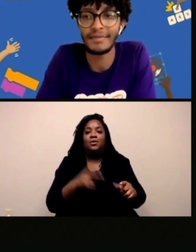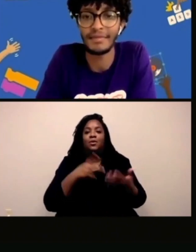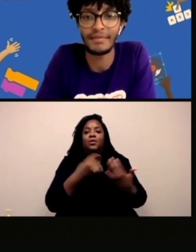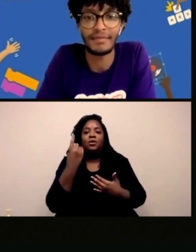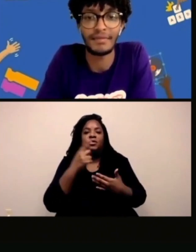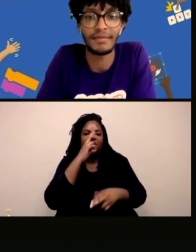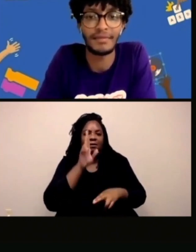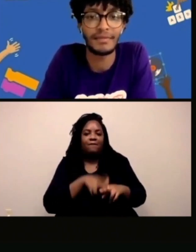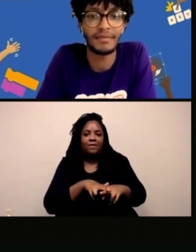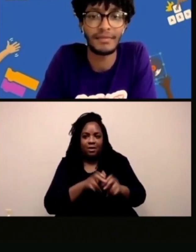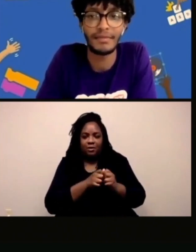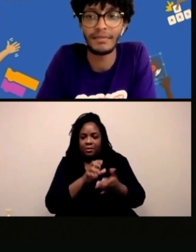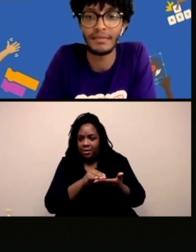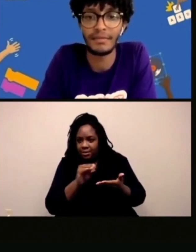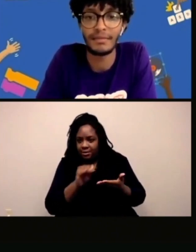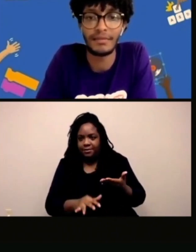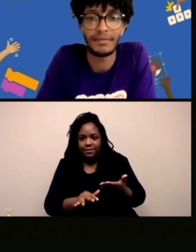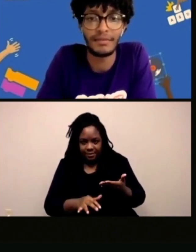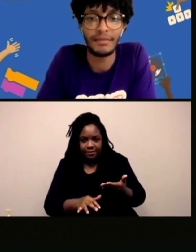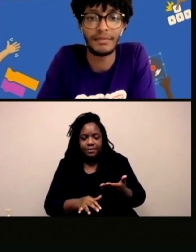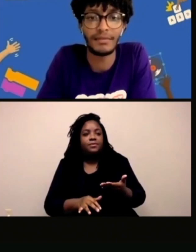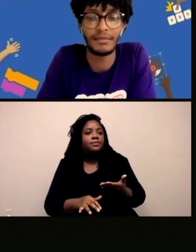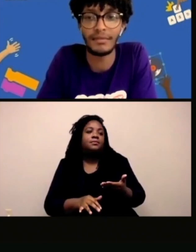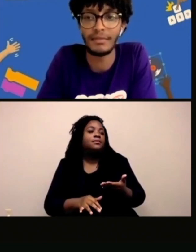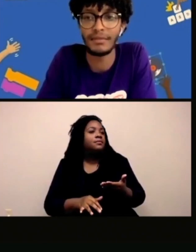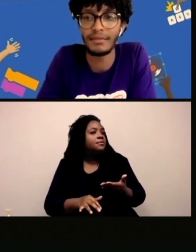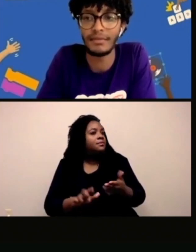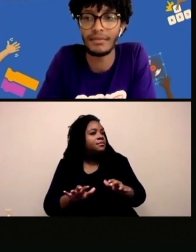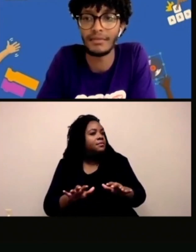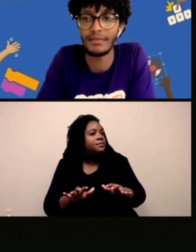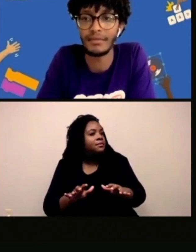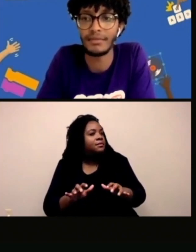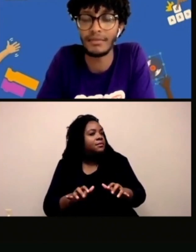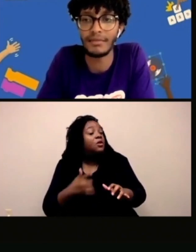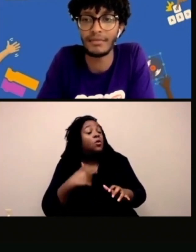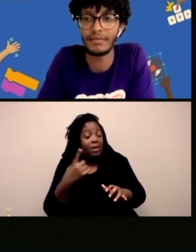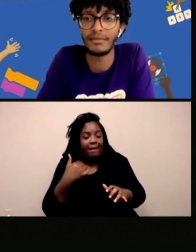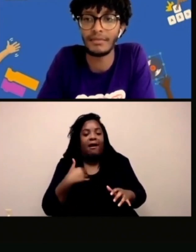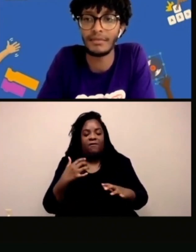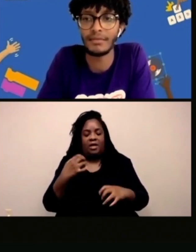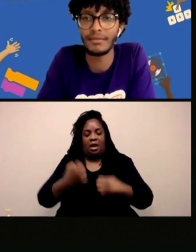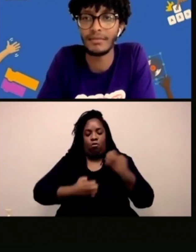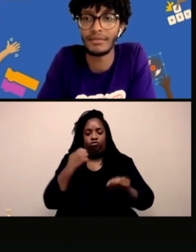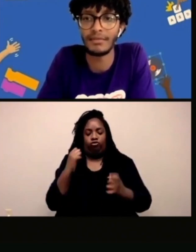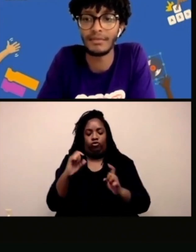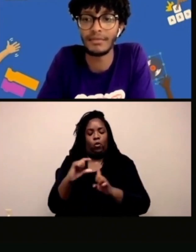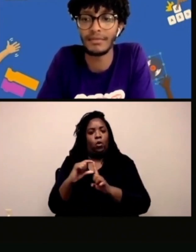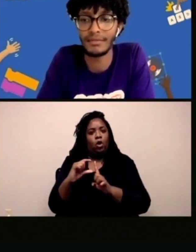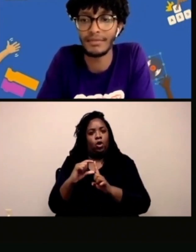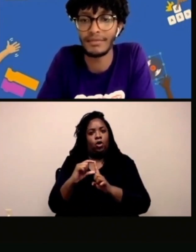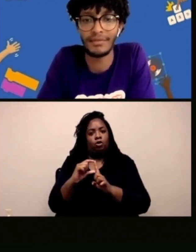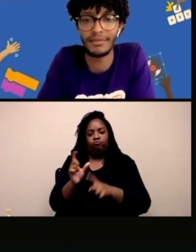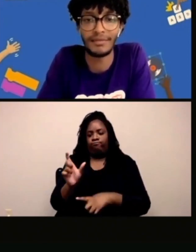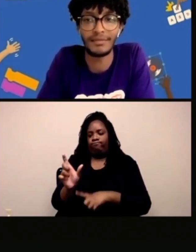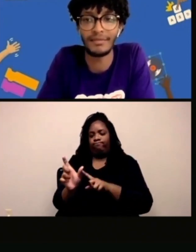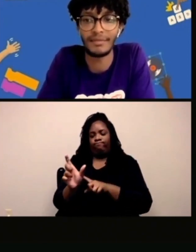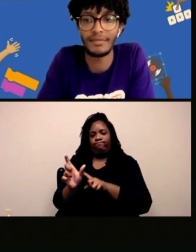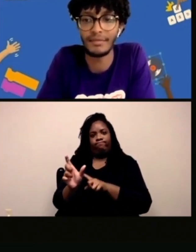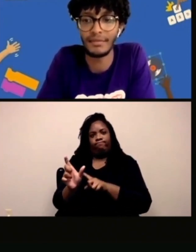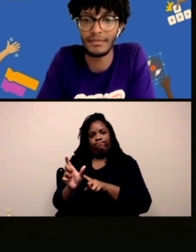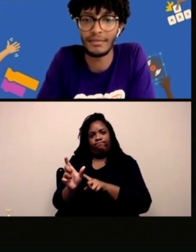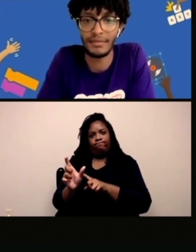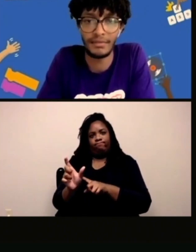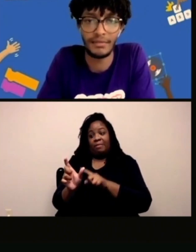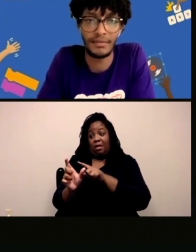students one year was we actually took emotional words and then used the words and animate